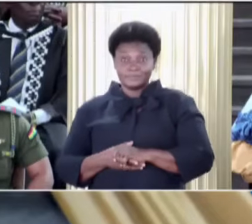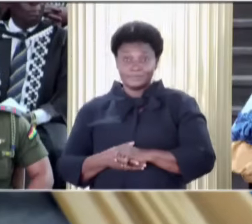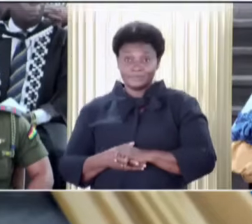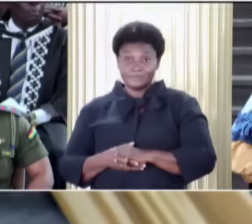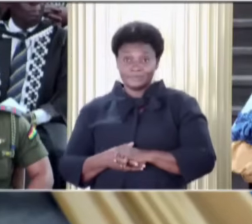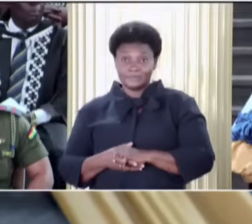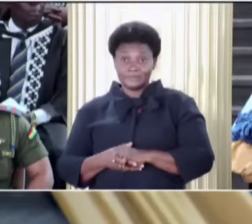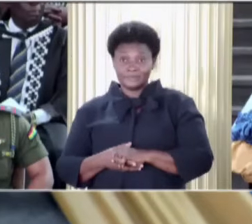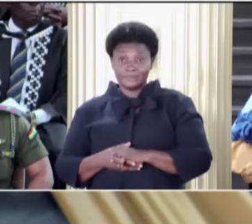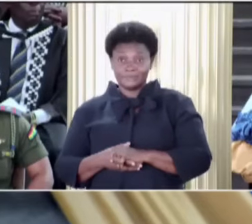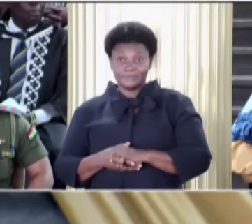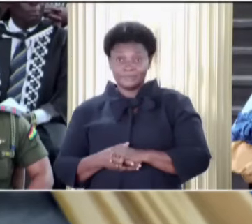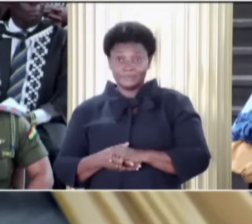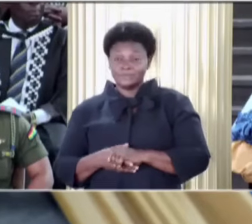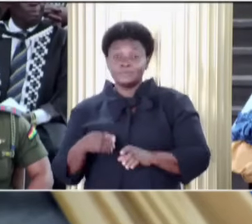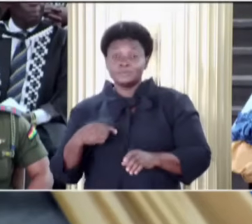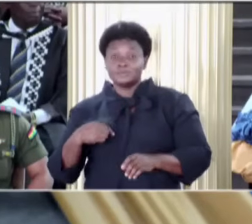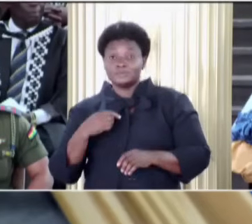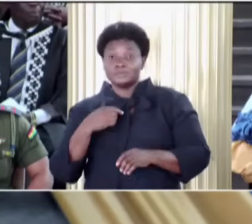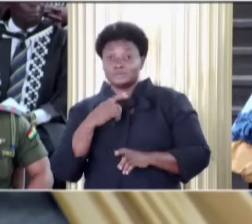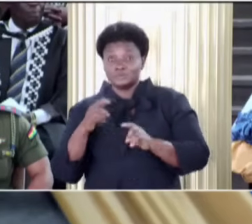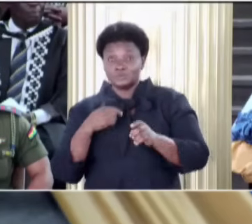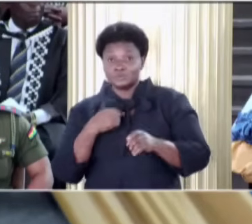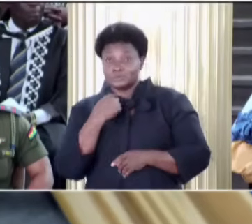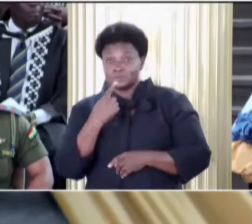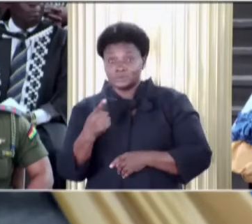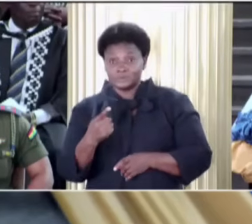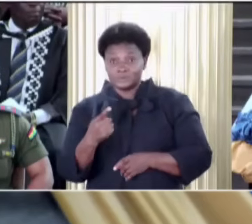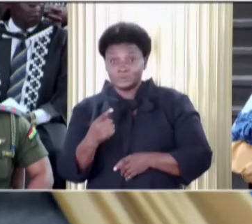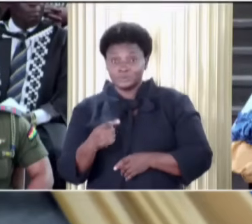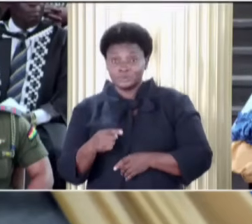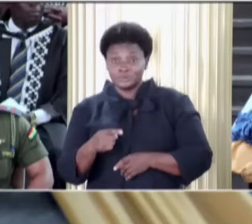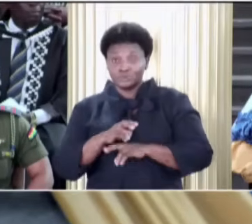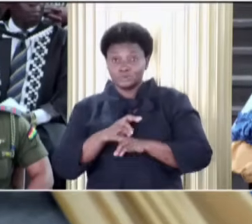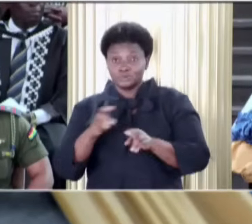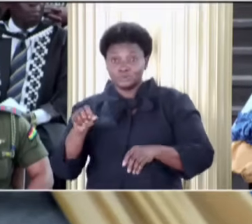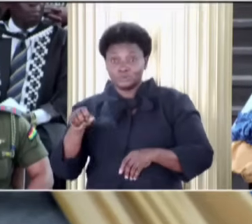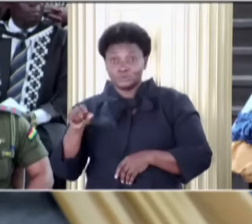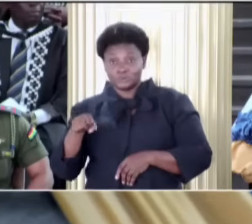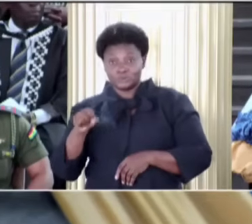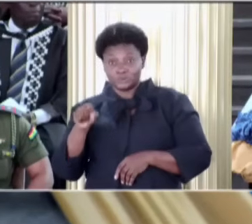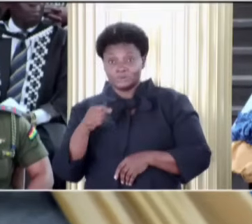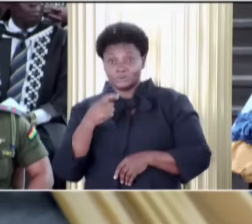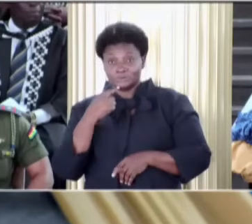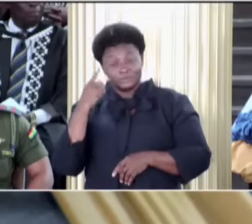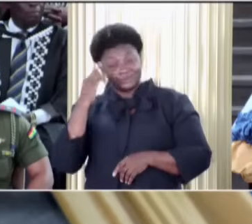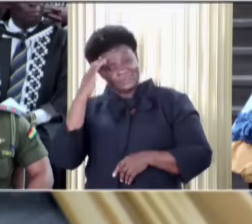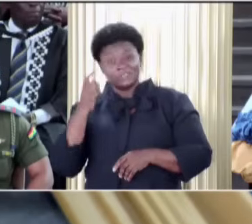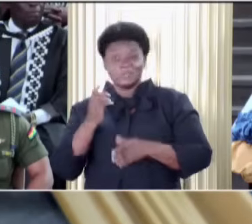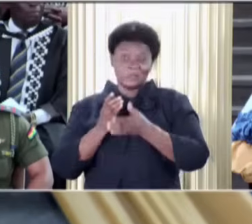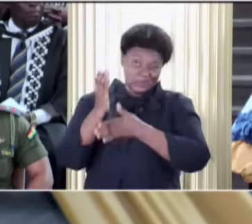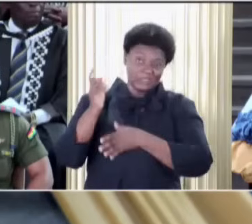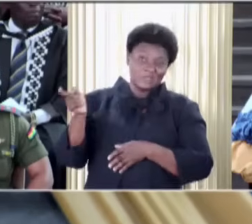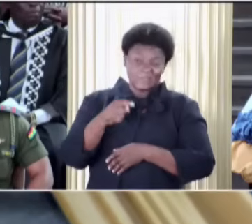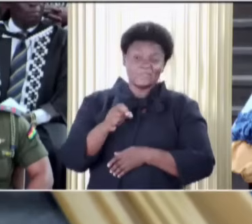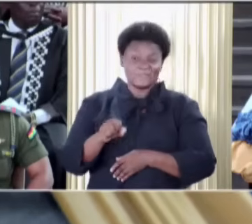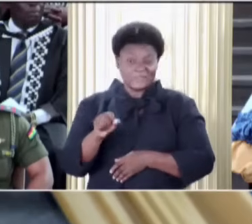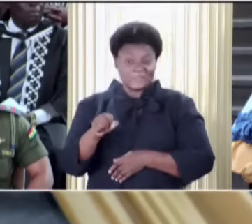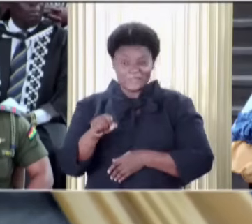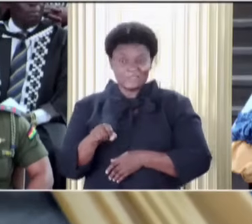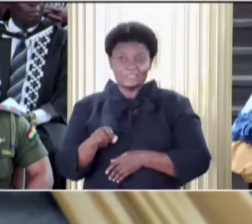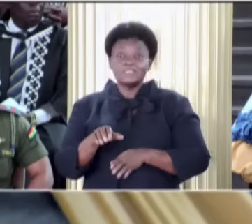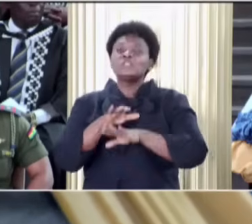clap because you're told to do so. Do not nod because it sounds correct to you. And do